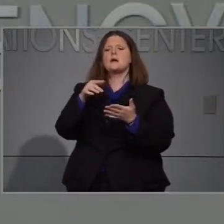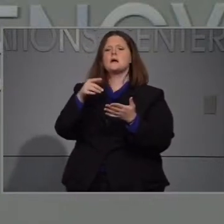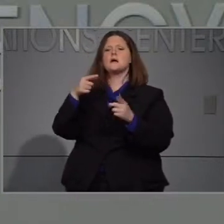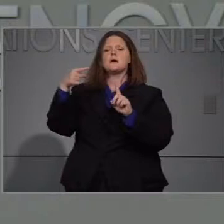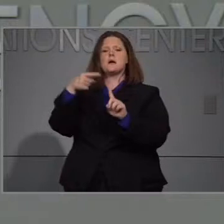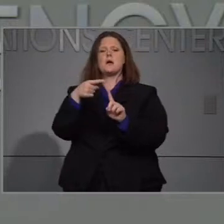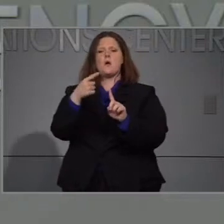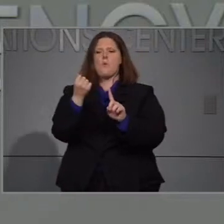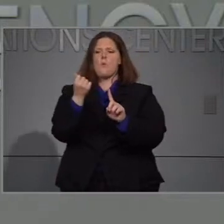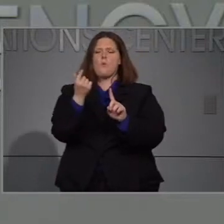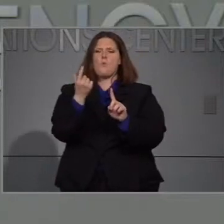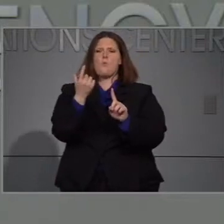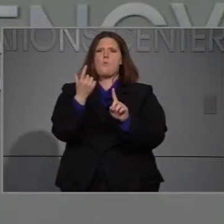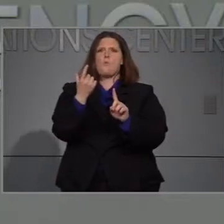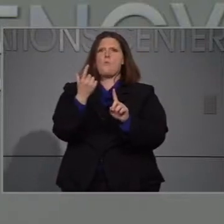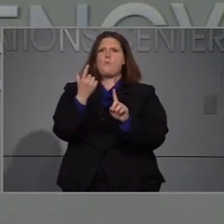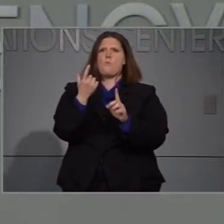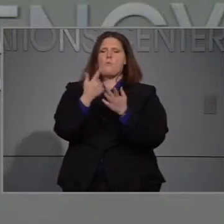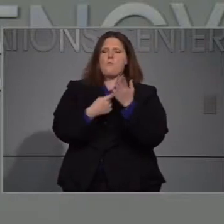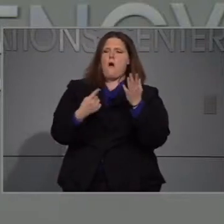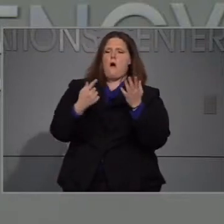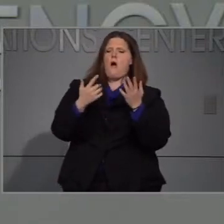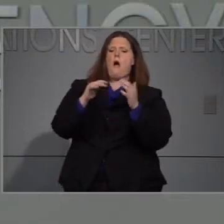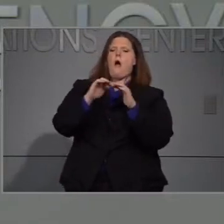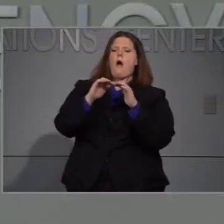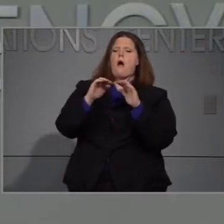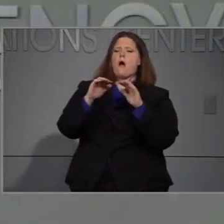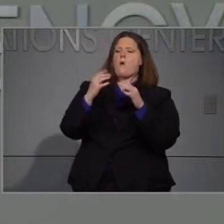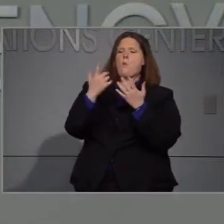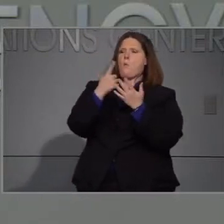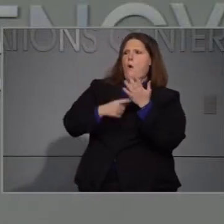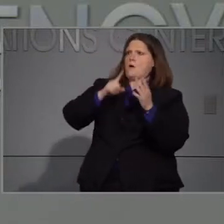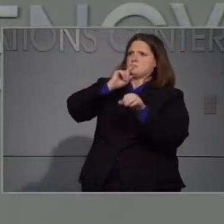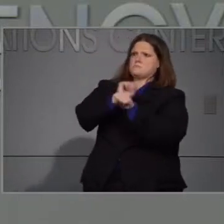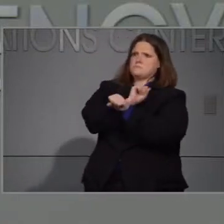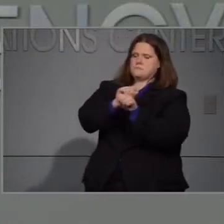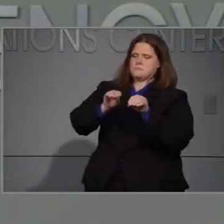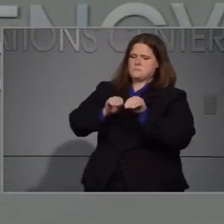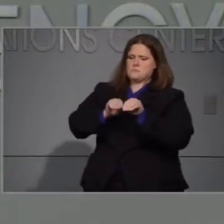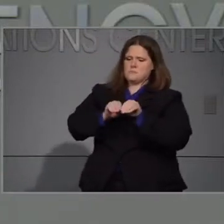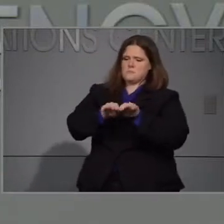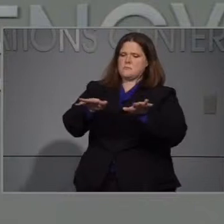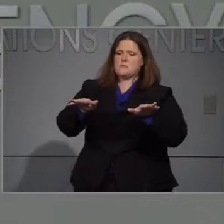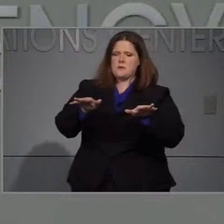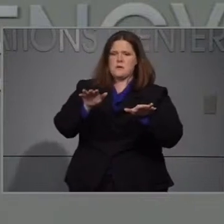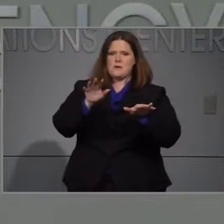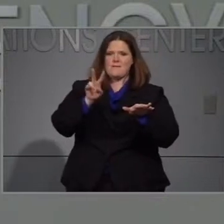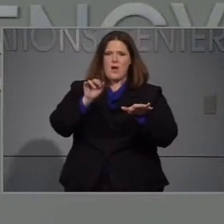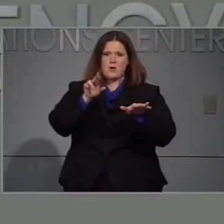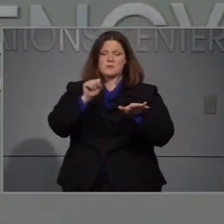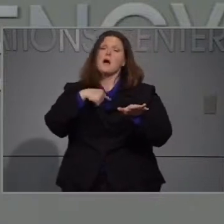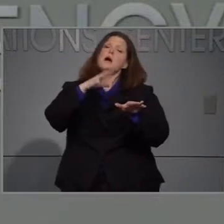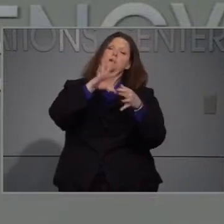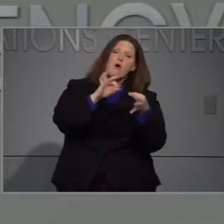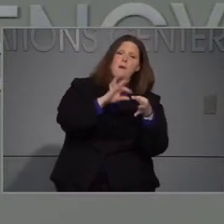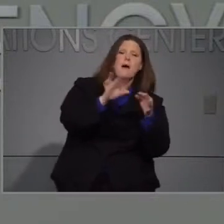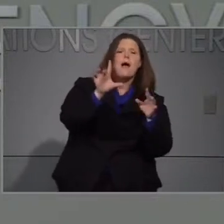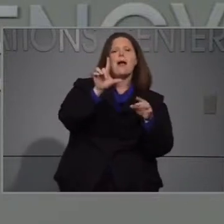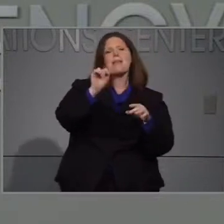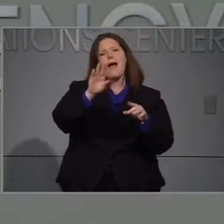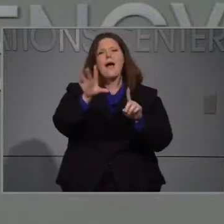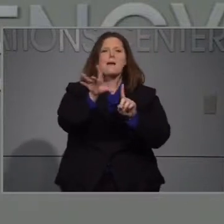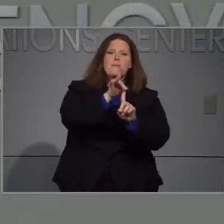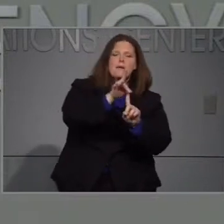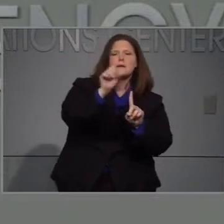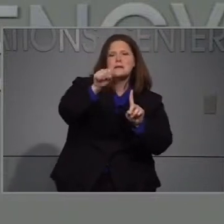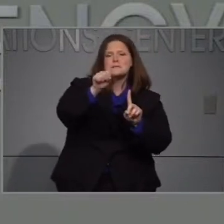actual prevalence of the virus here in North Carolina. When I talk about the lab confirmed cases and we went through the graphs, those